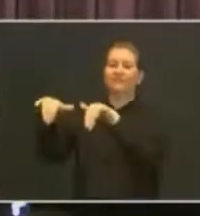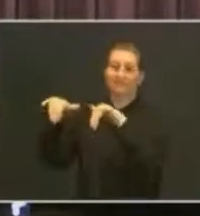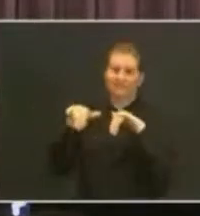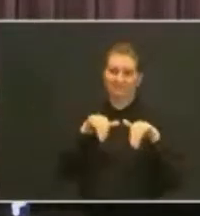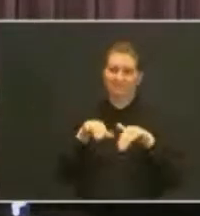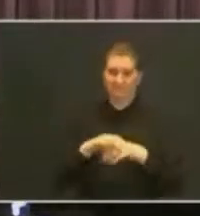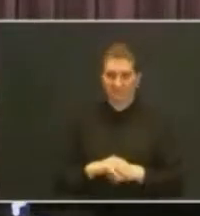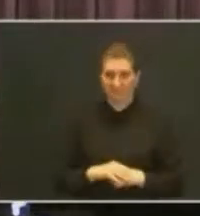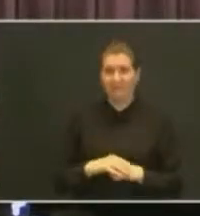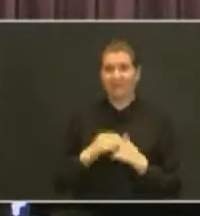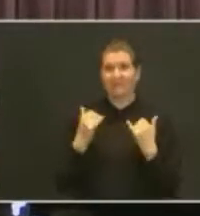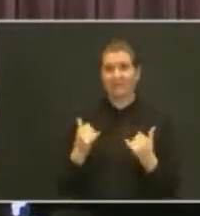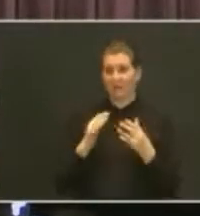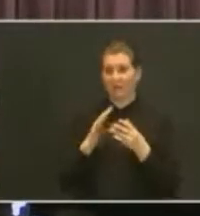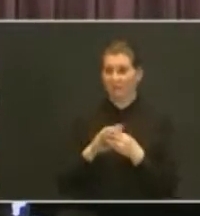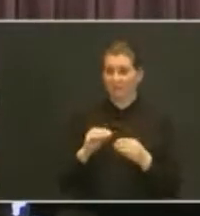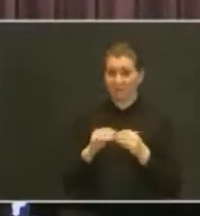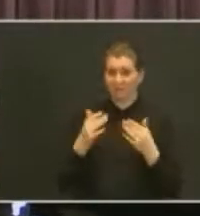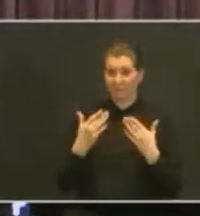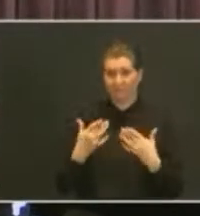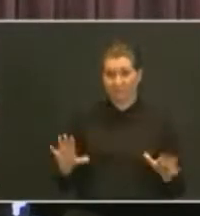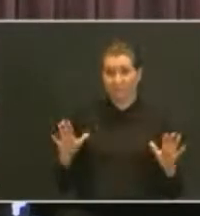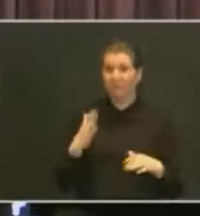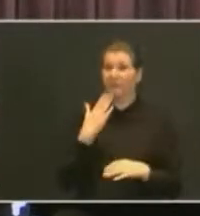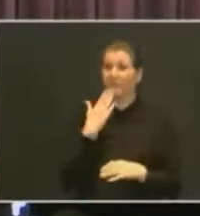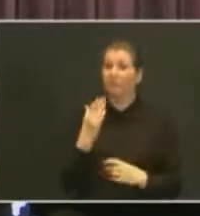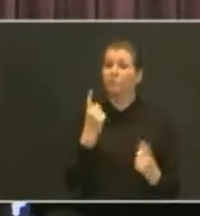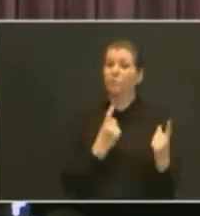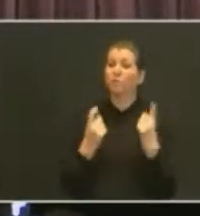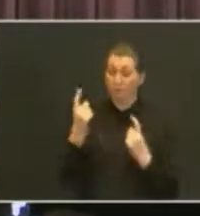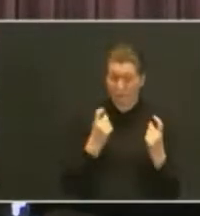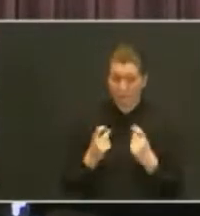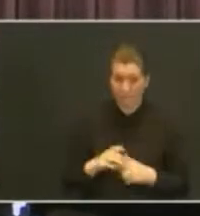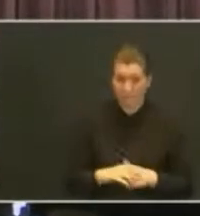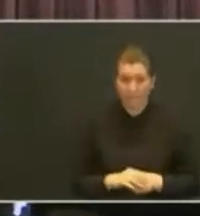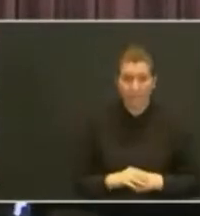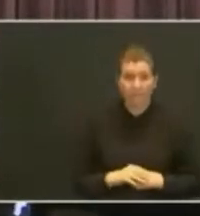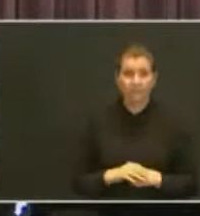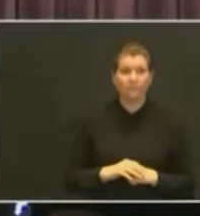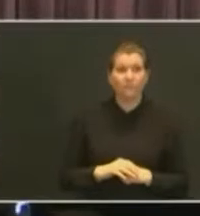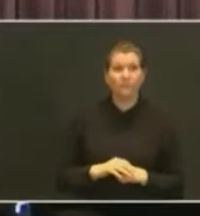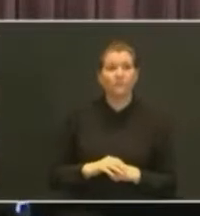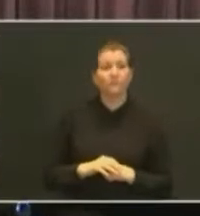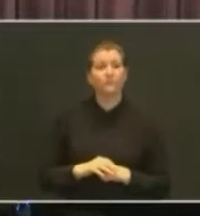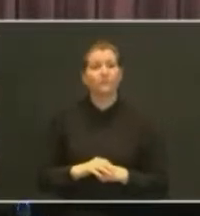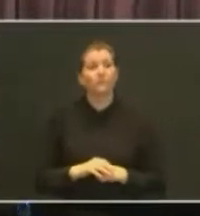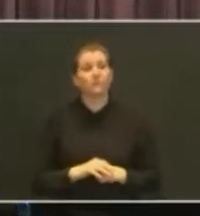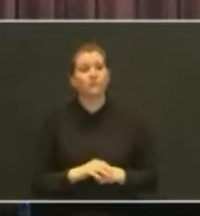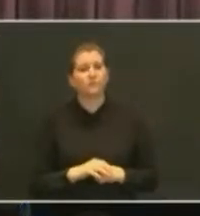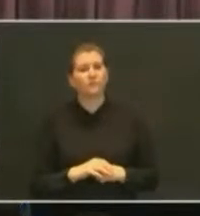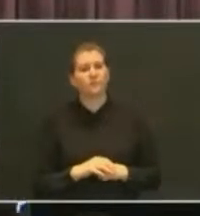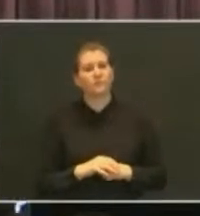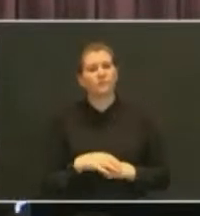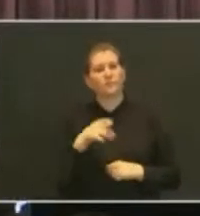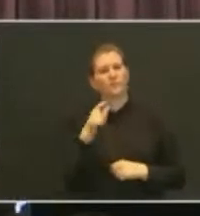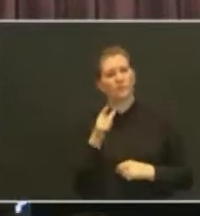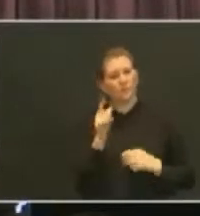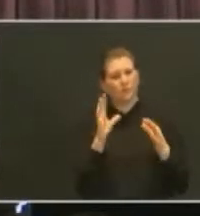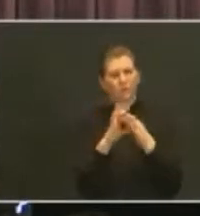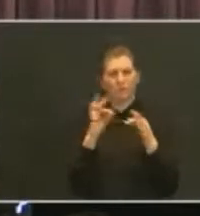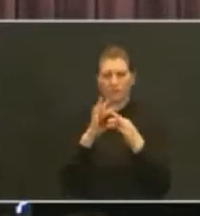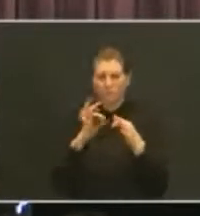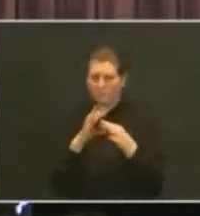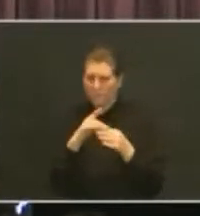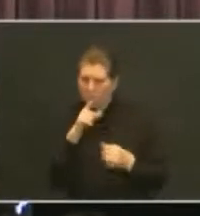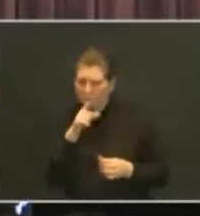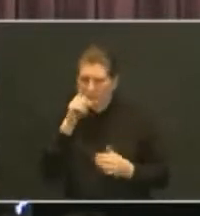you, everyone, and I'll open it up for questions. Maintain that your approach was more strategic and could have been slower,